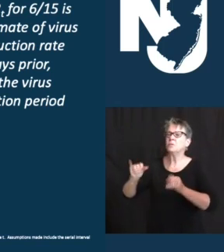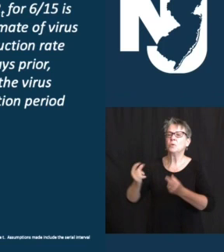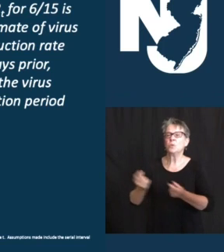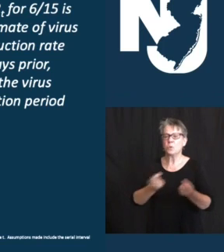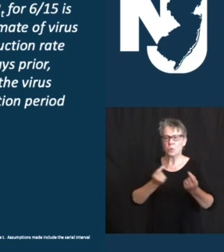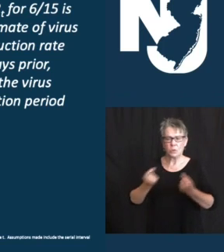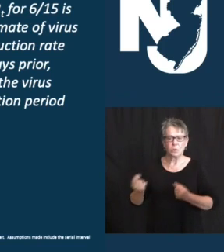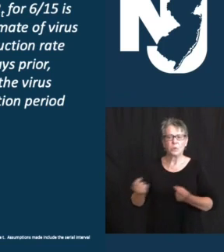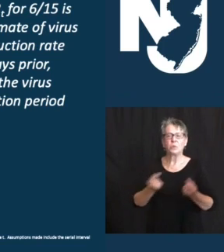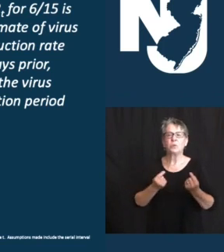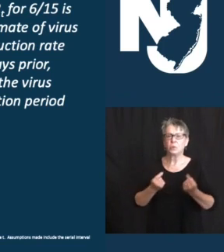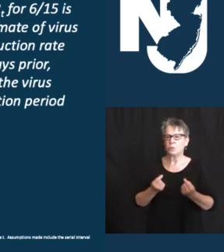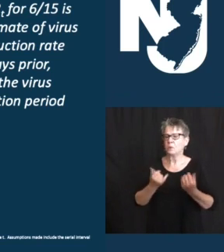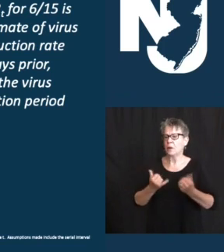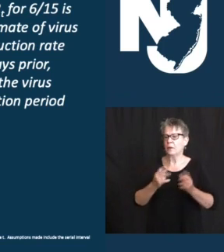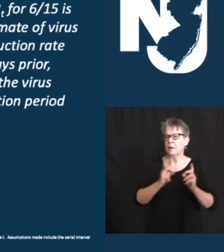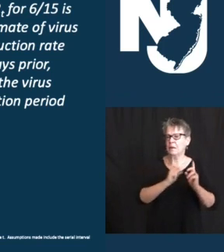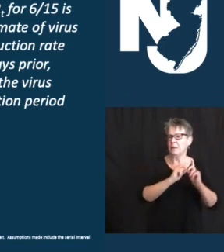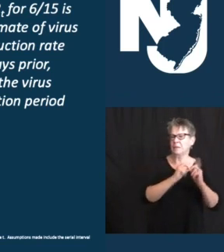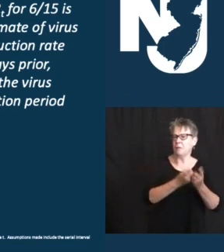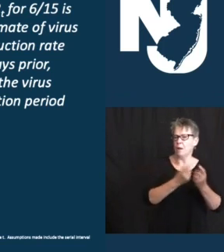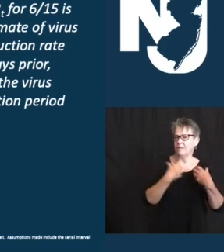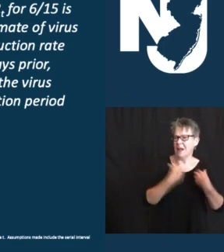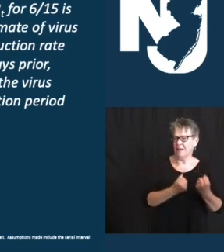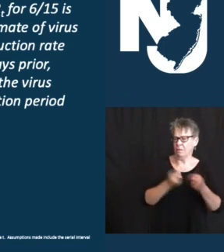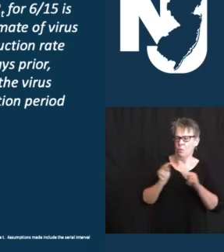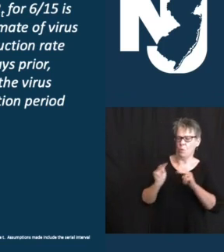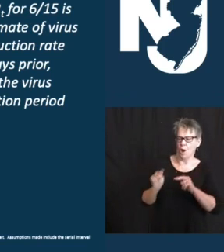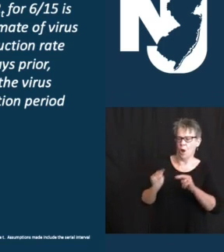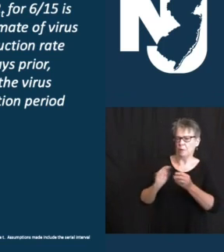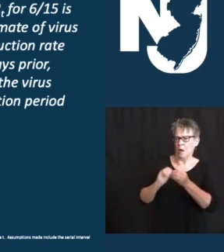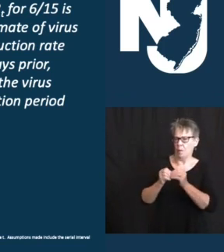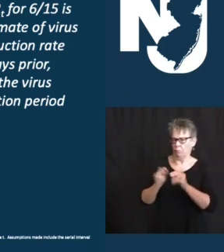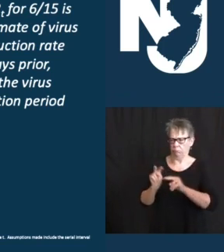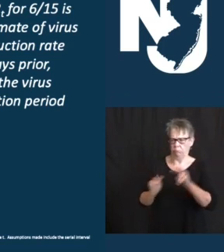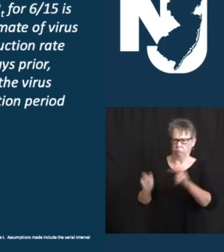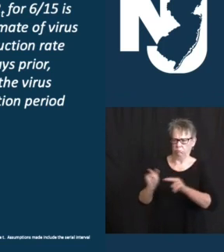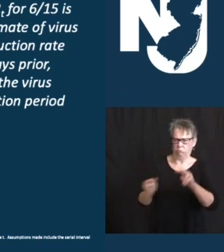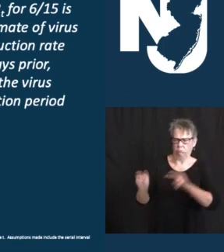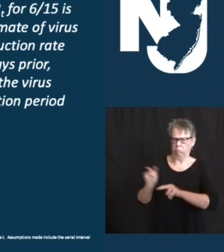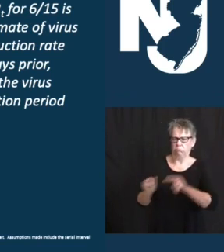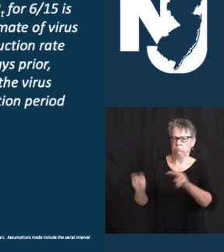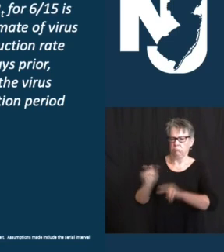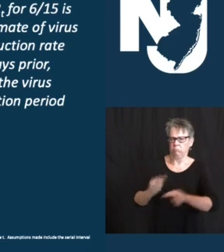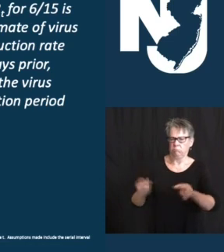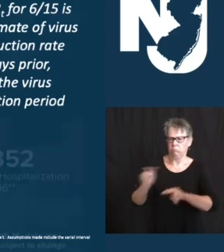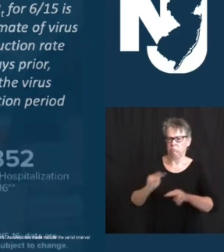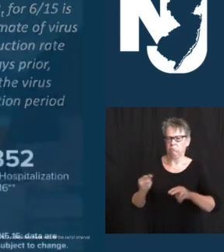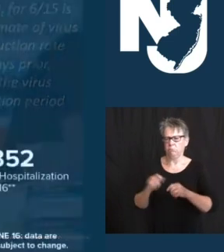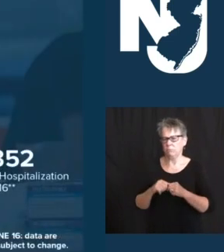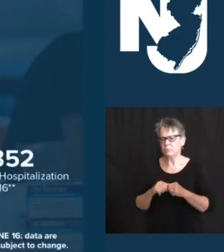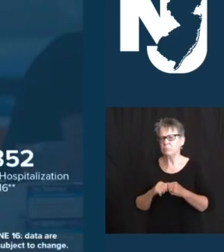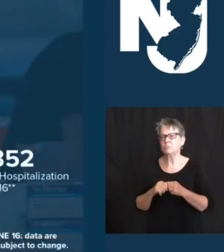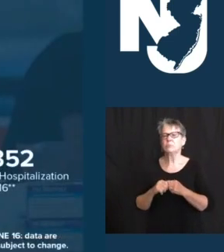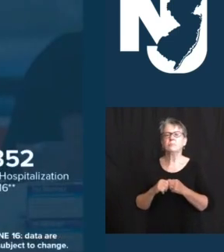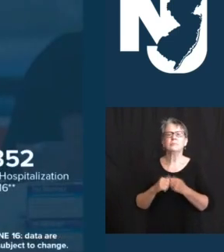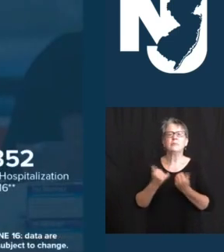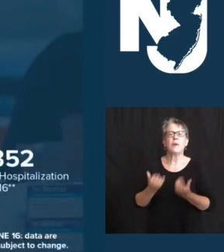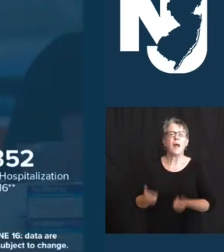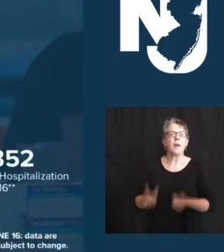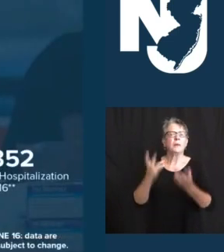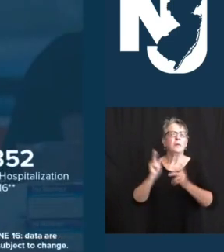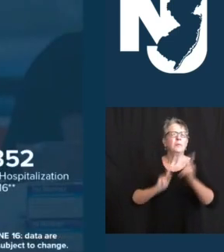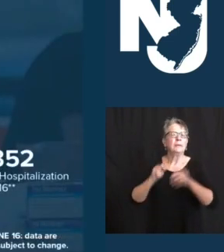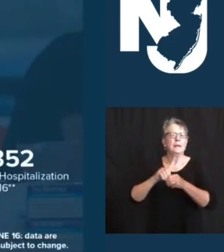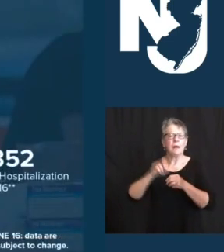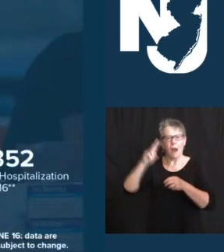moving to the next set of metrics that we rely on, as I mentioned, for making these decisions, the numbers in our hospitals. As of last night, the total